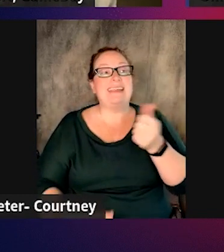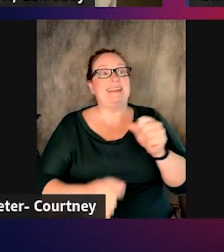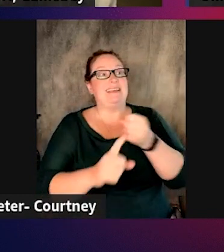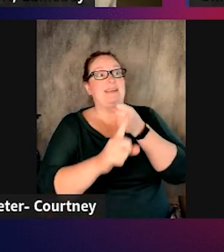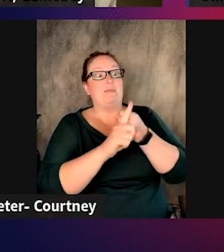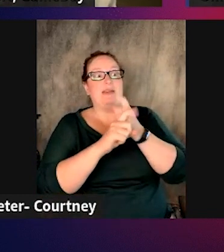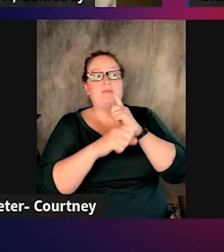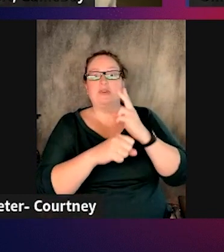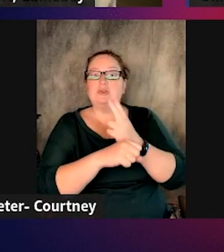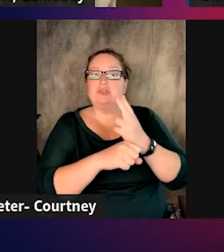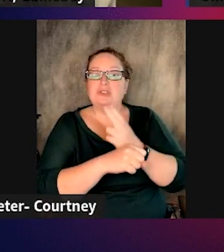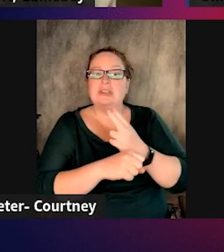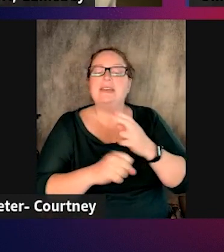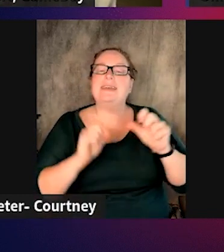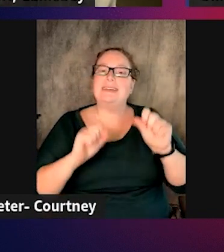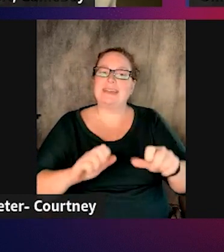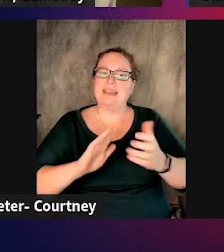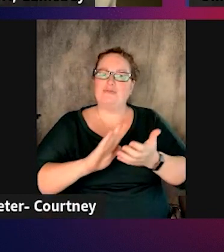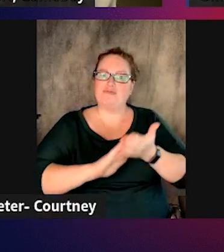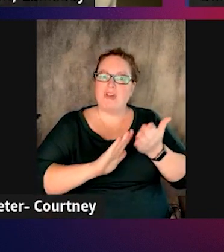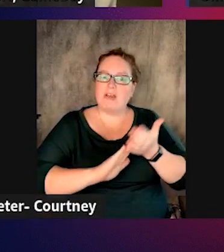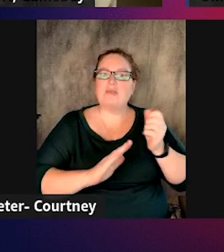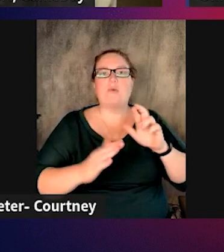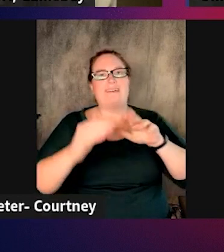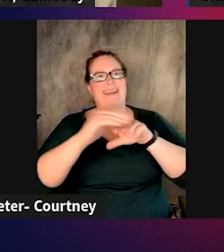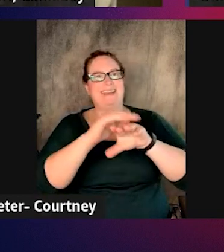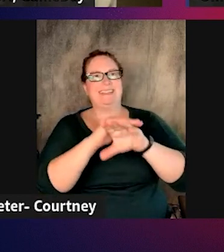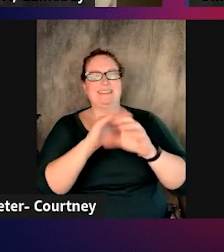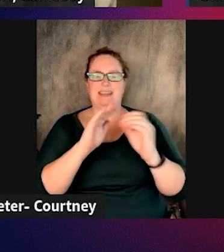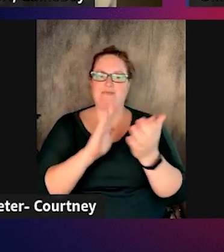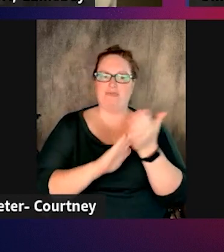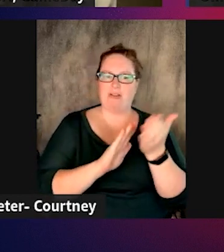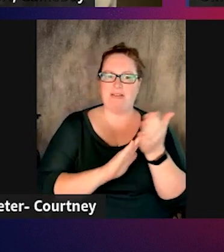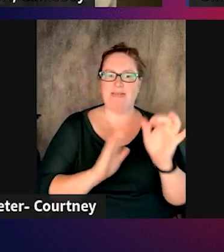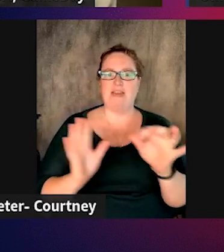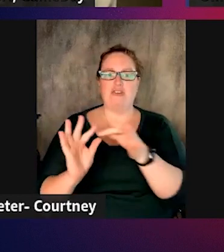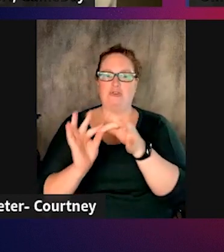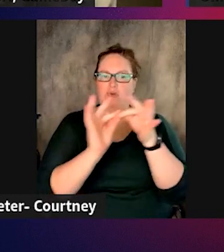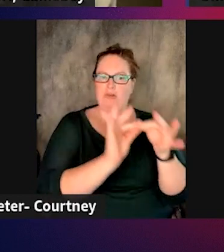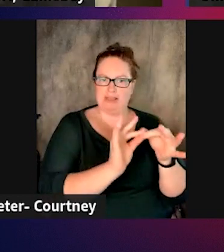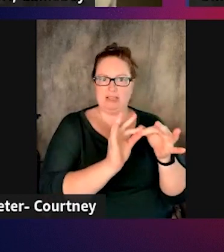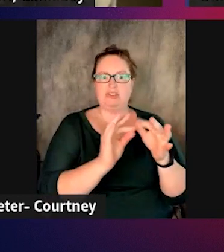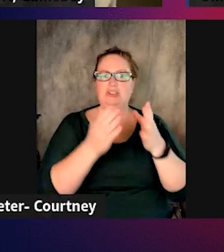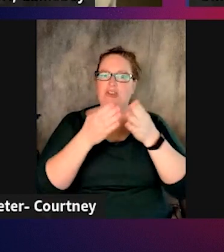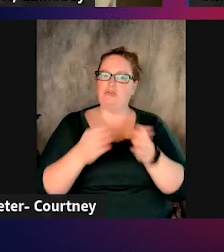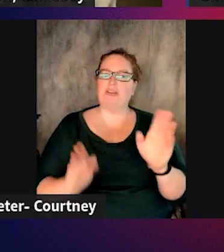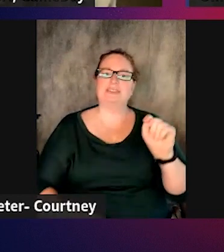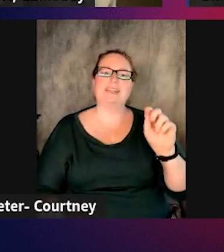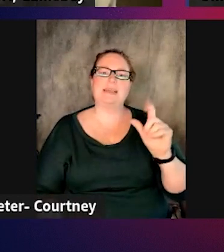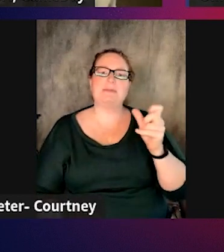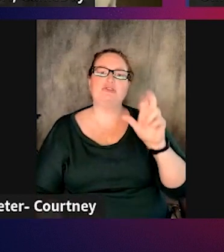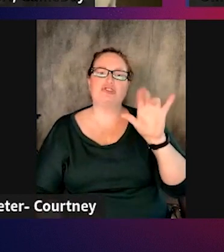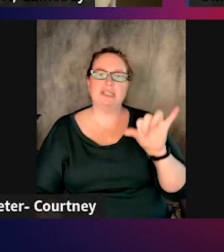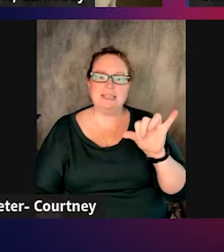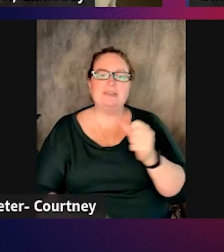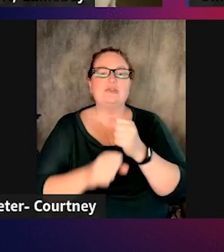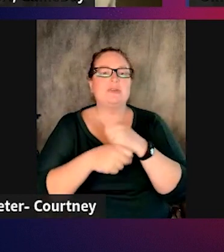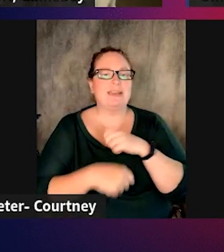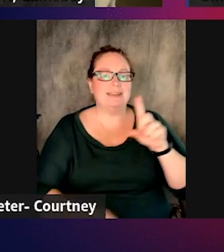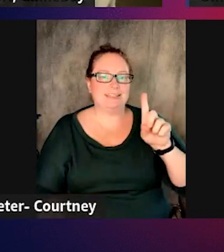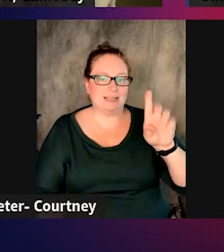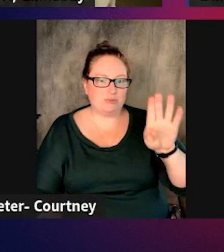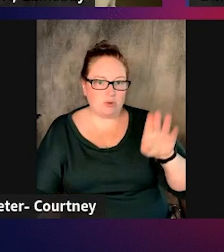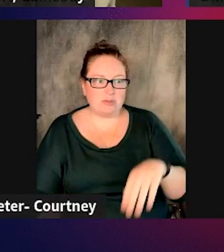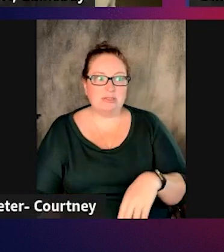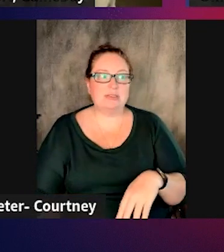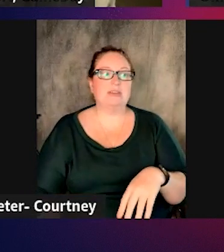can they can access and run their correlation across this telemetry to create their dashboards, such that they